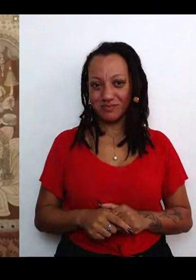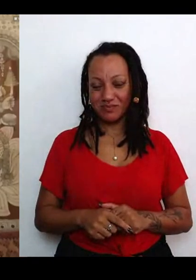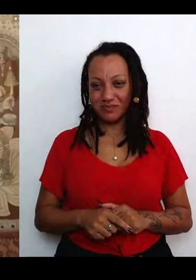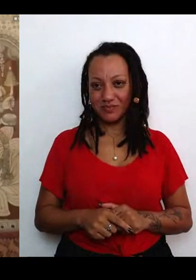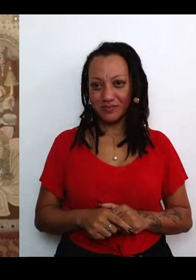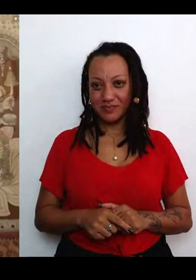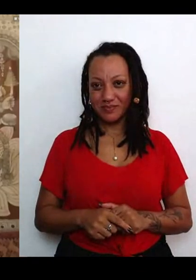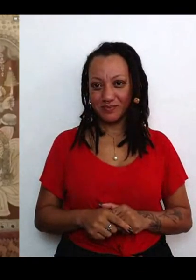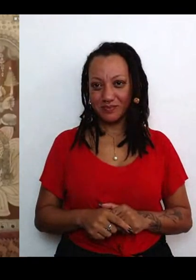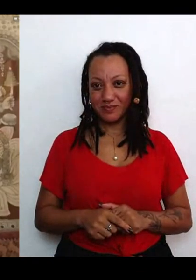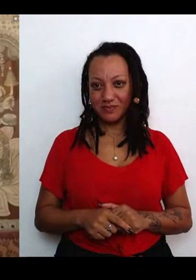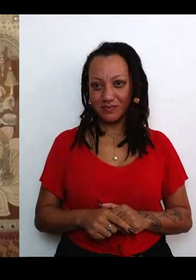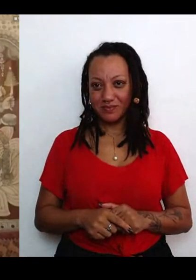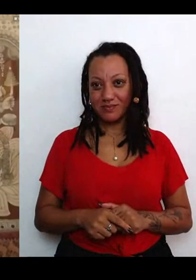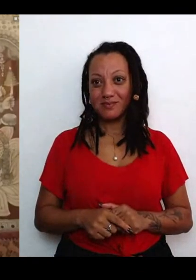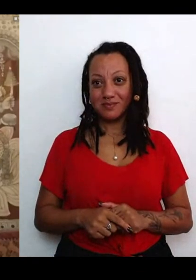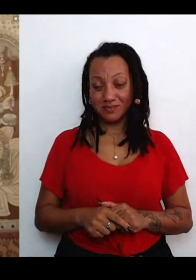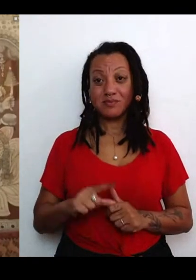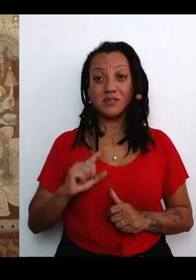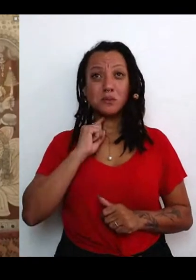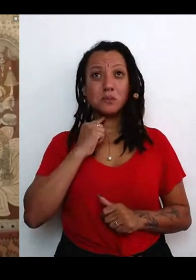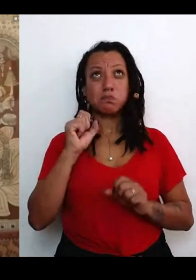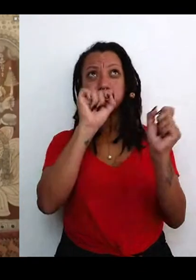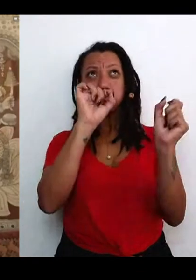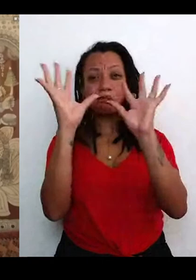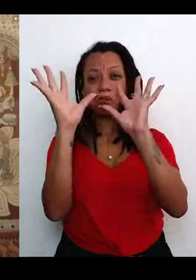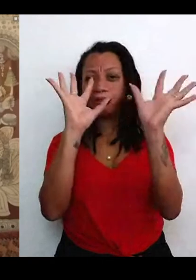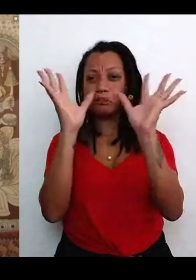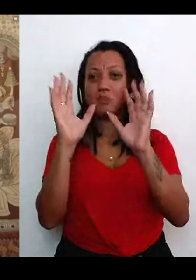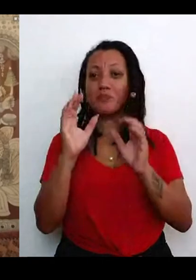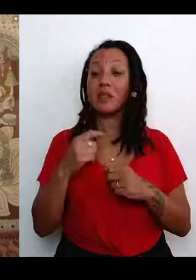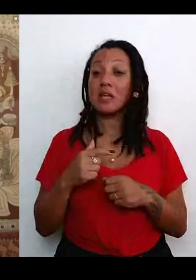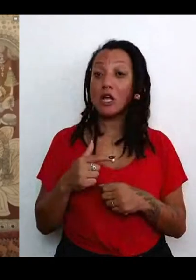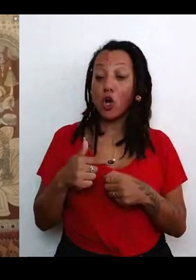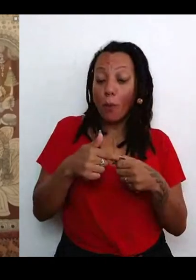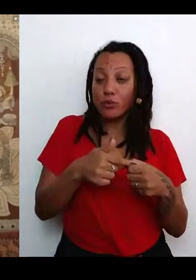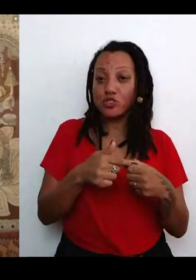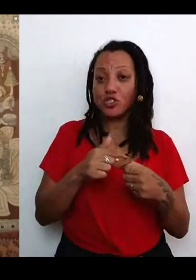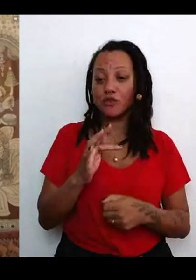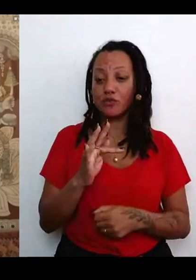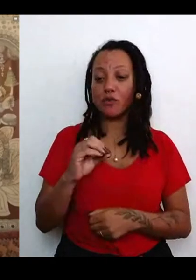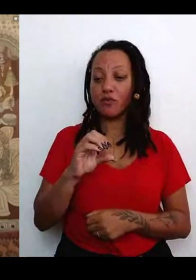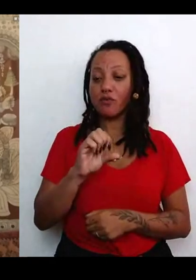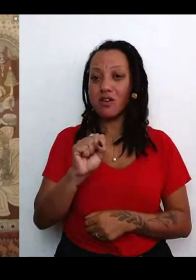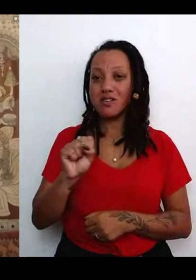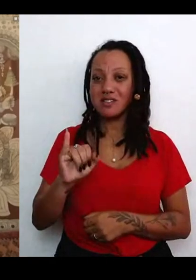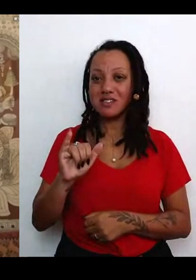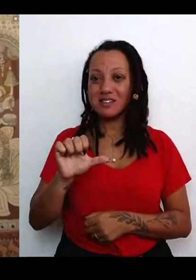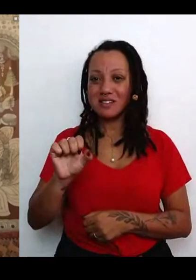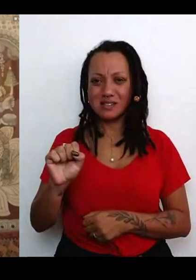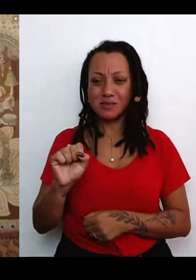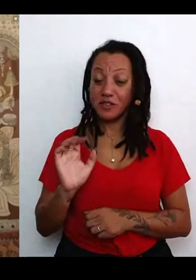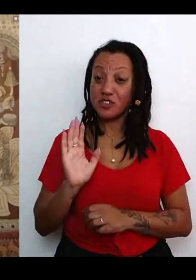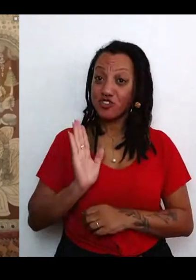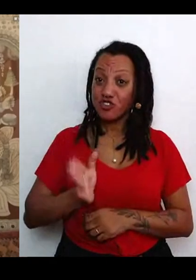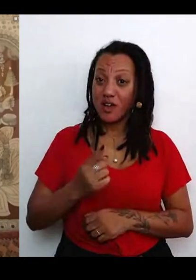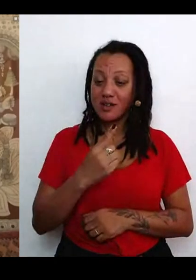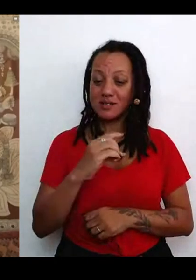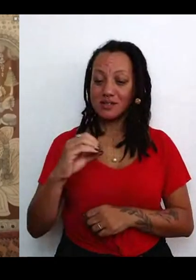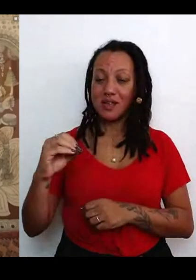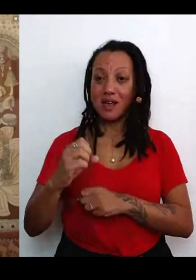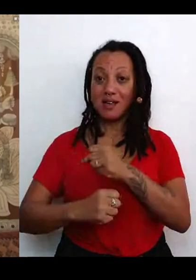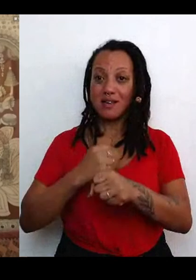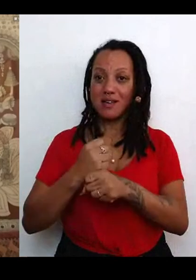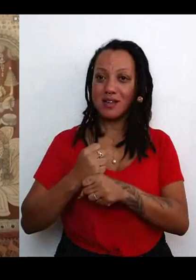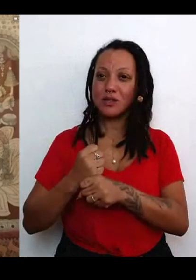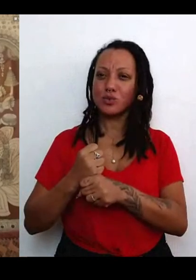in the last hundred years with oil that's why I wrote the book soil not all that we can either see ourselves